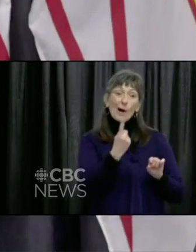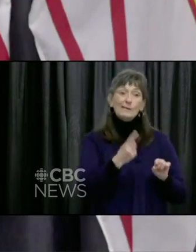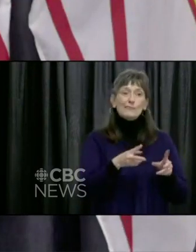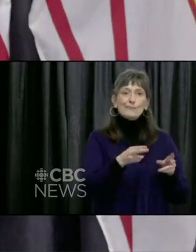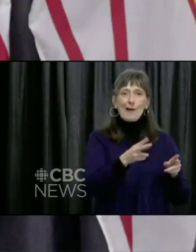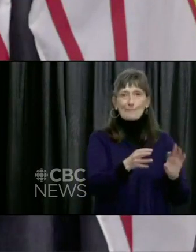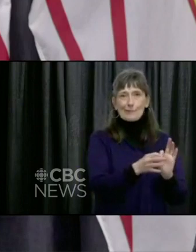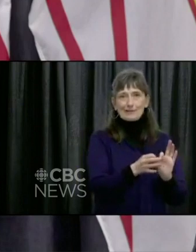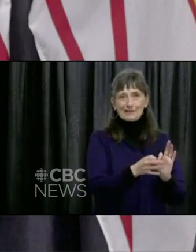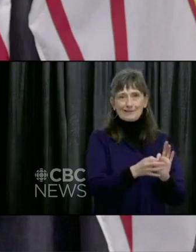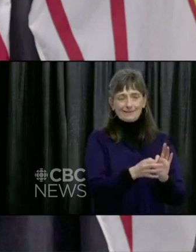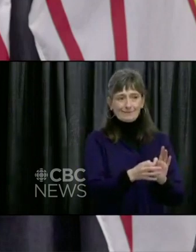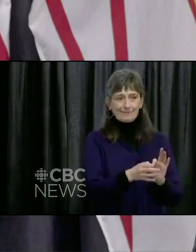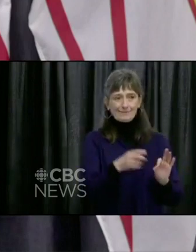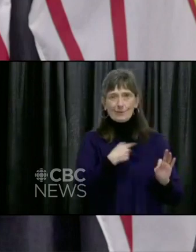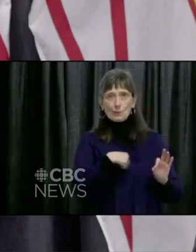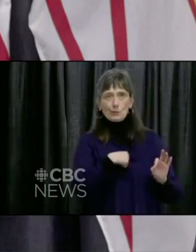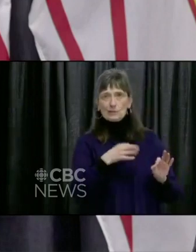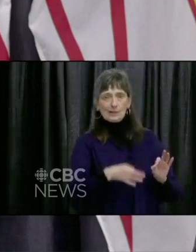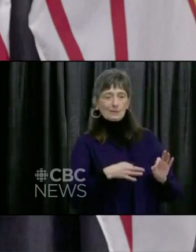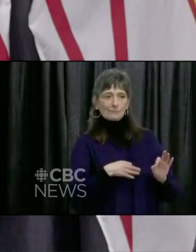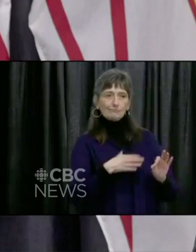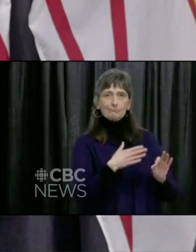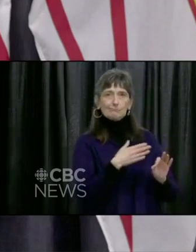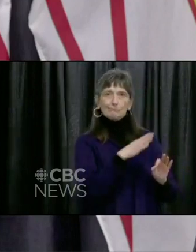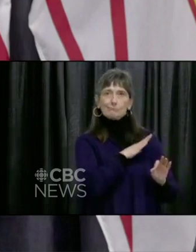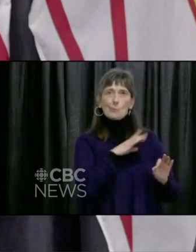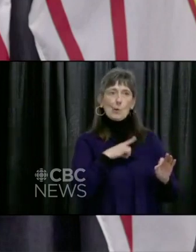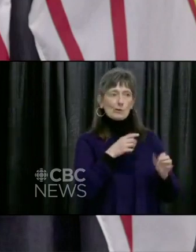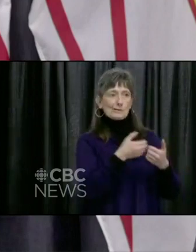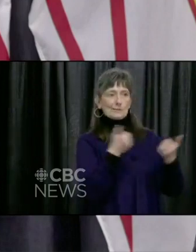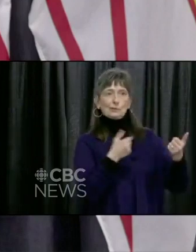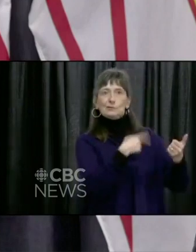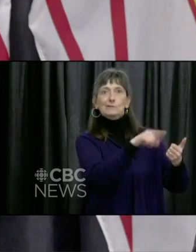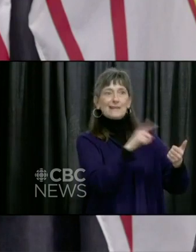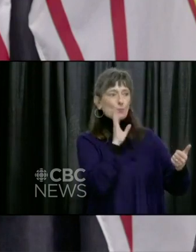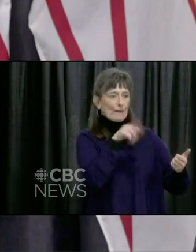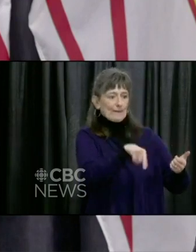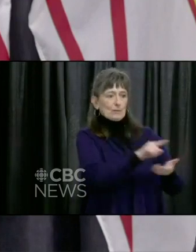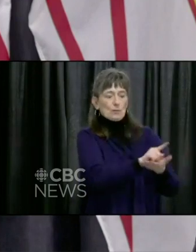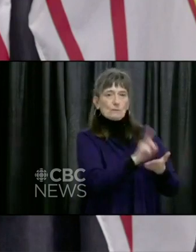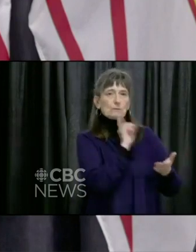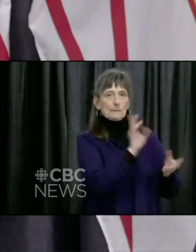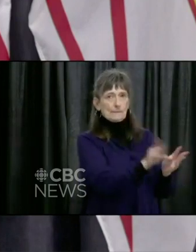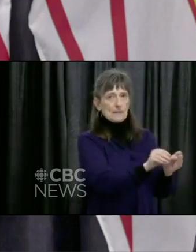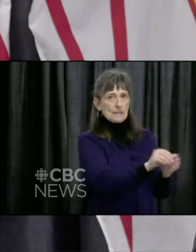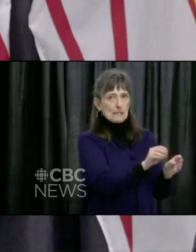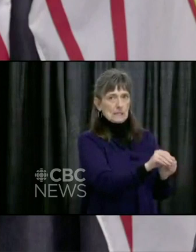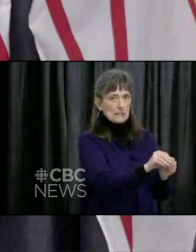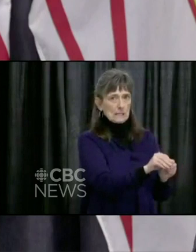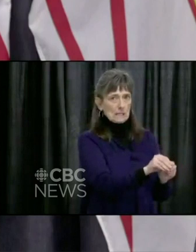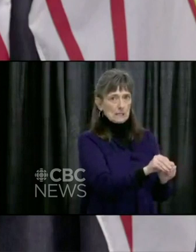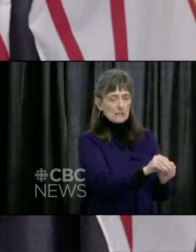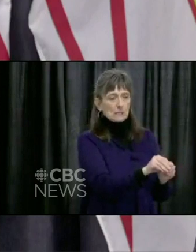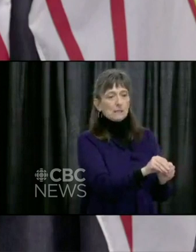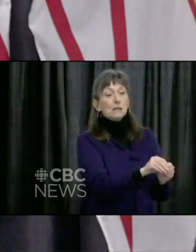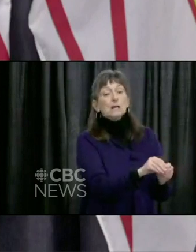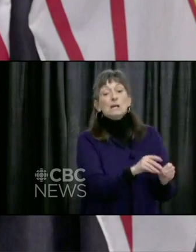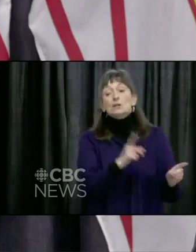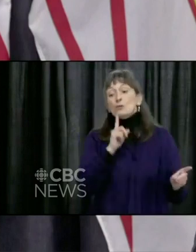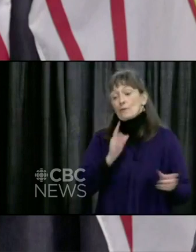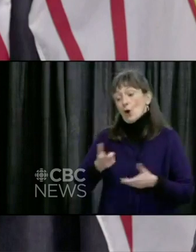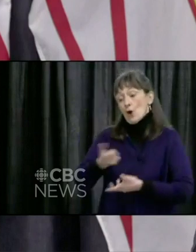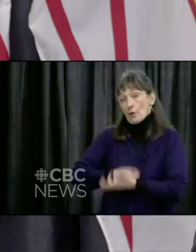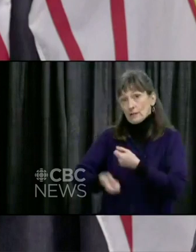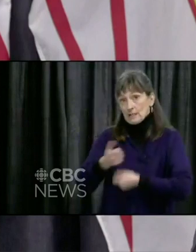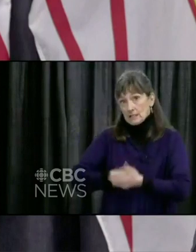by an independent pricing panel, which will meet, I understand, by midweek, and before the season opens for the harvesting